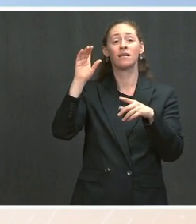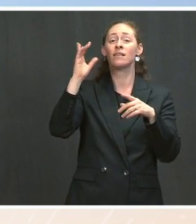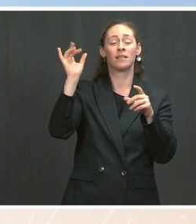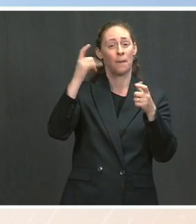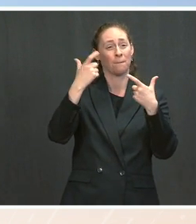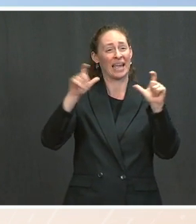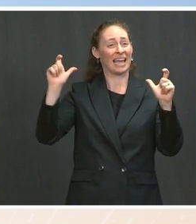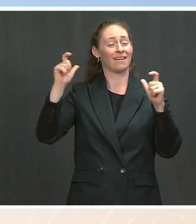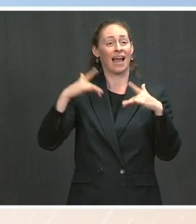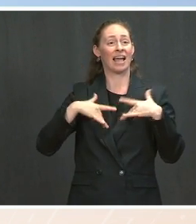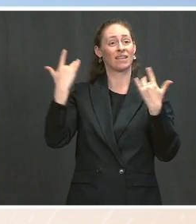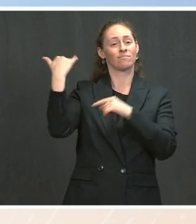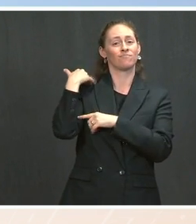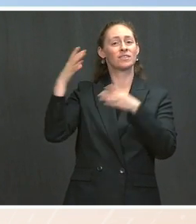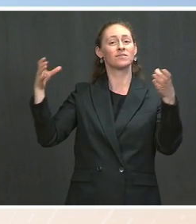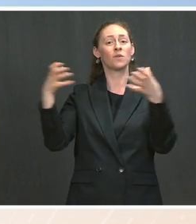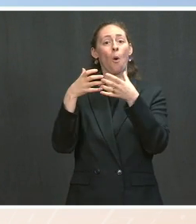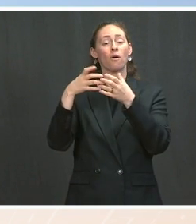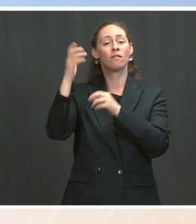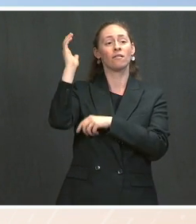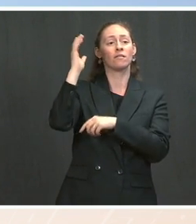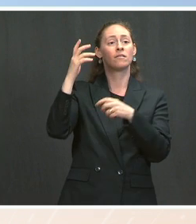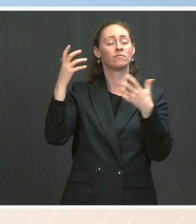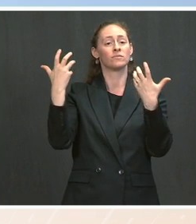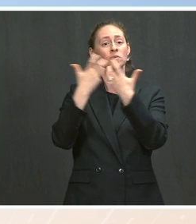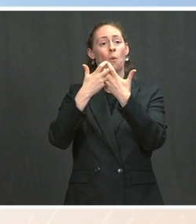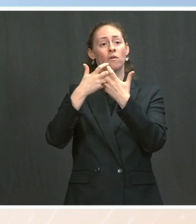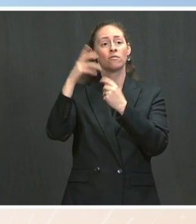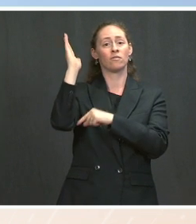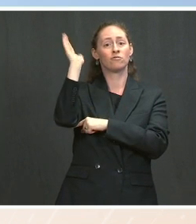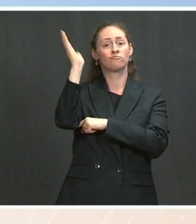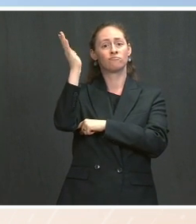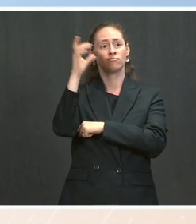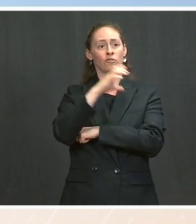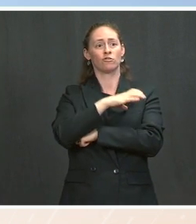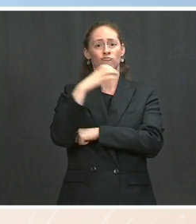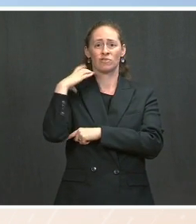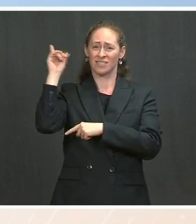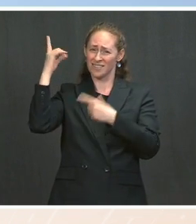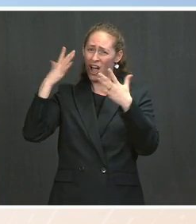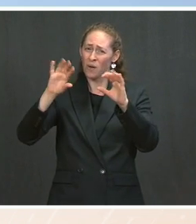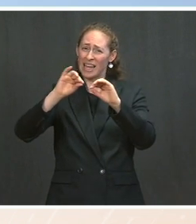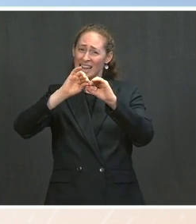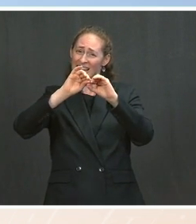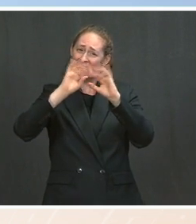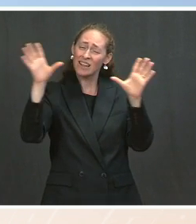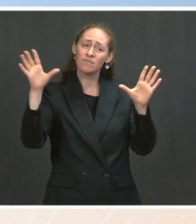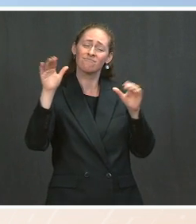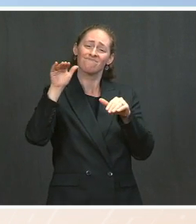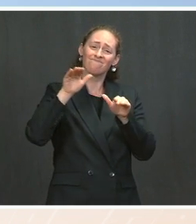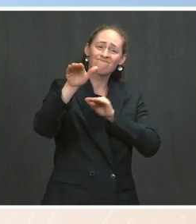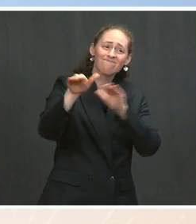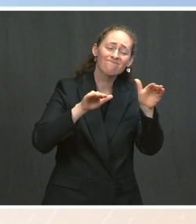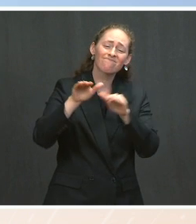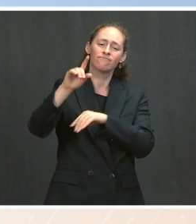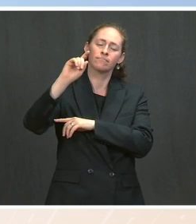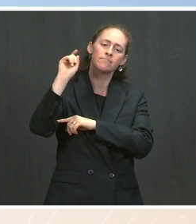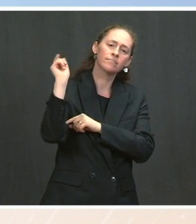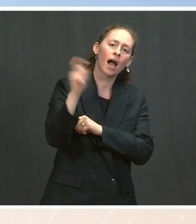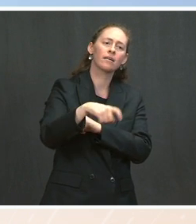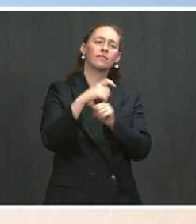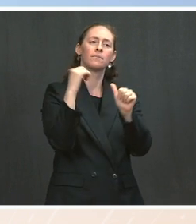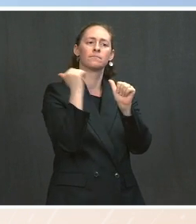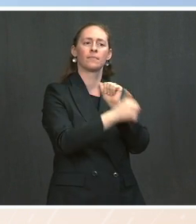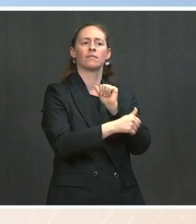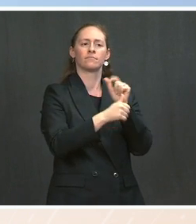reiterate his view that police reform is long overdue, that the George Floyd Justice and Policing Act is exactly the right forum